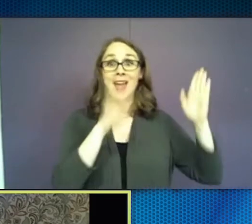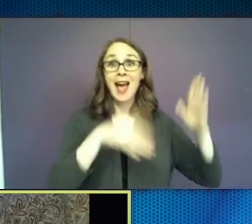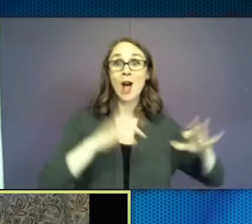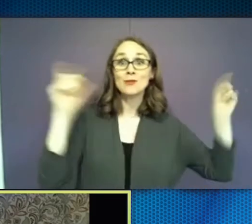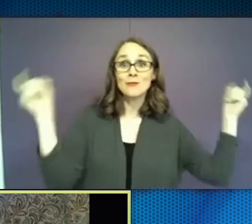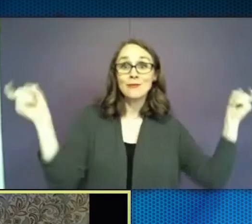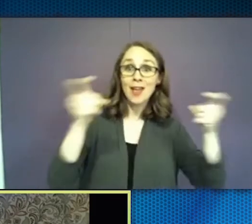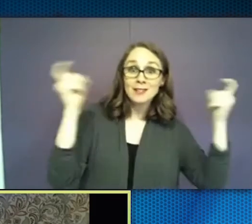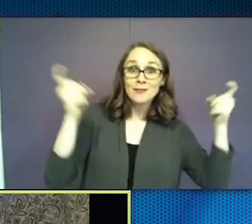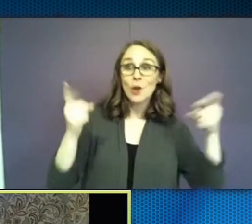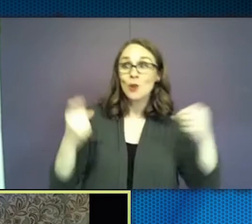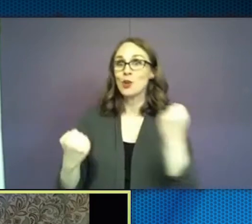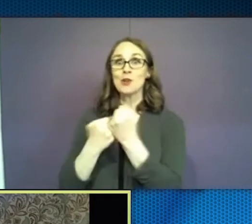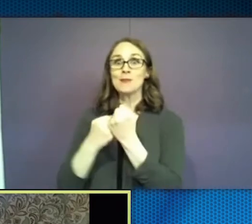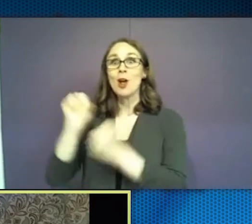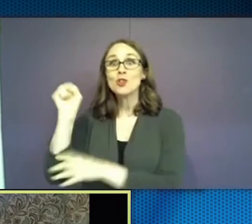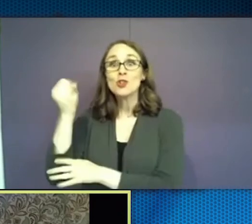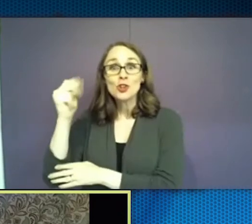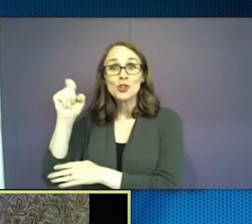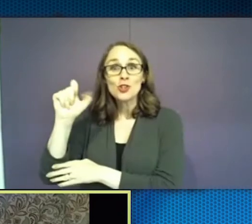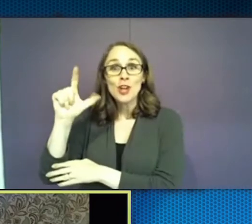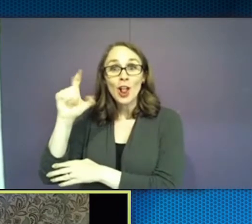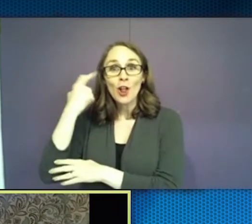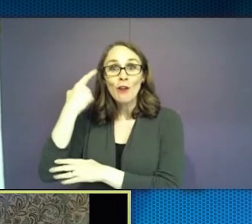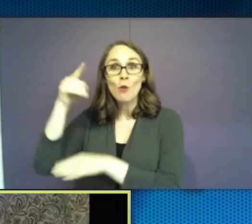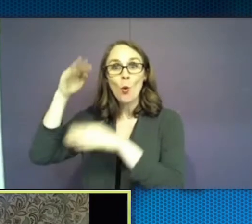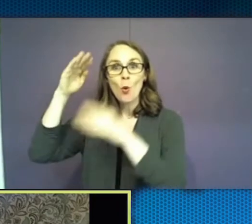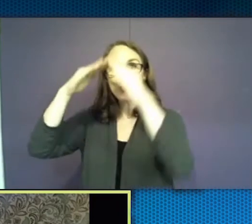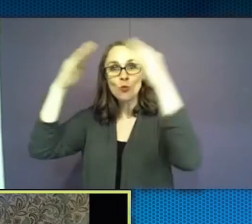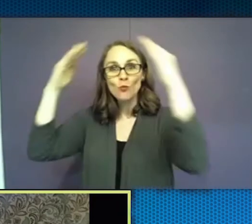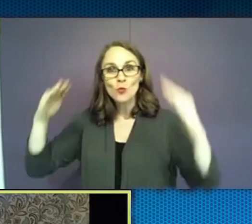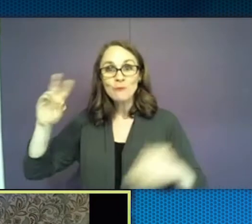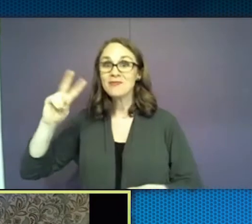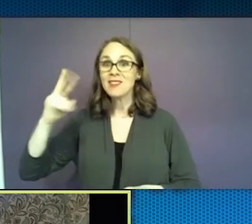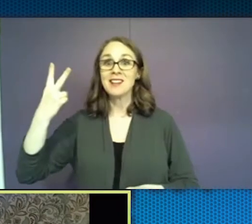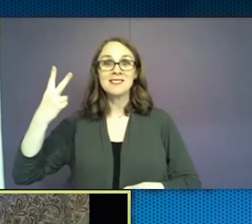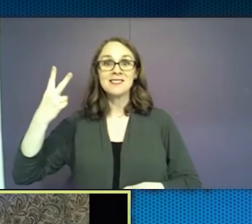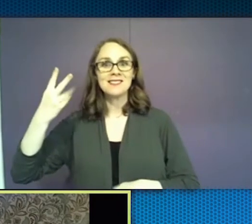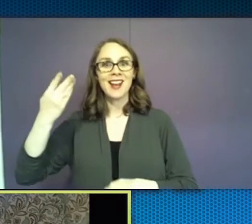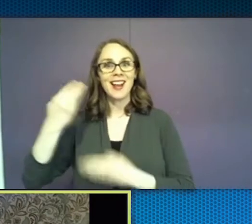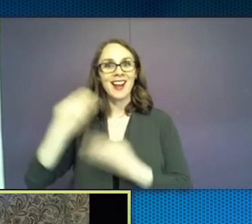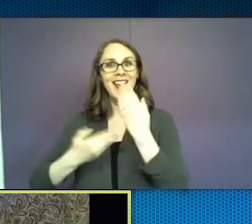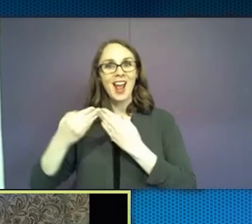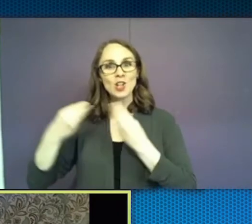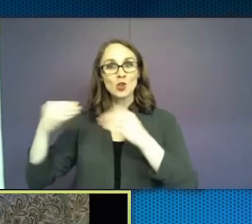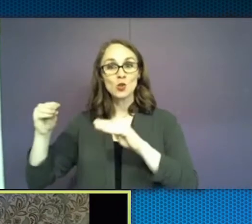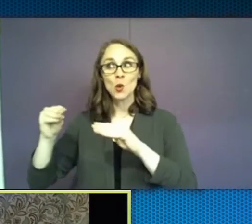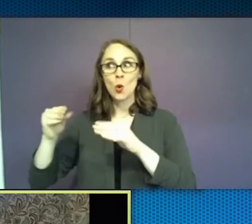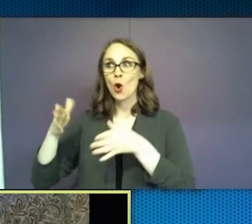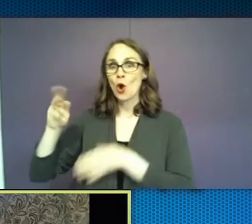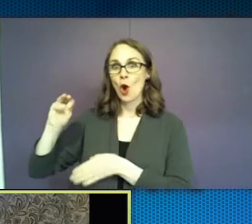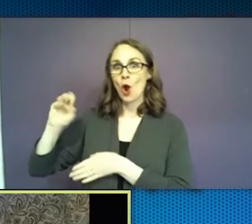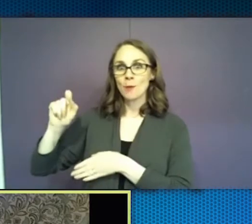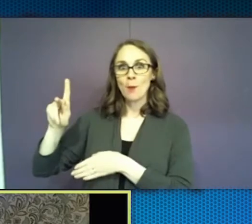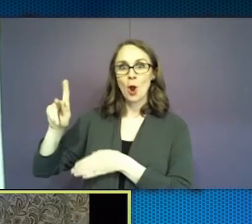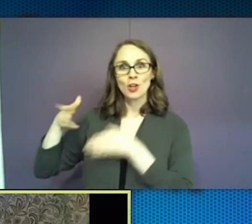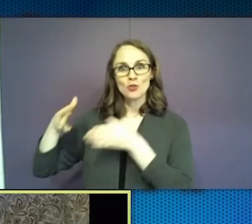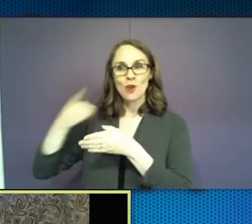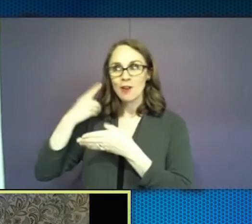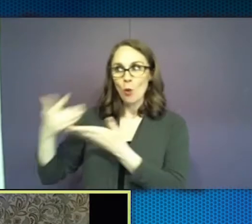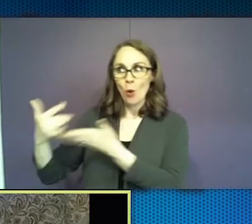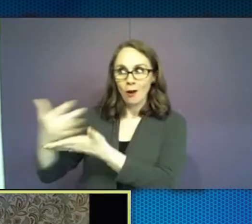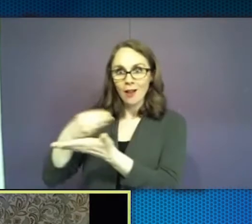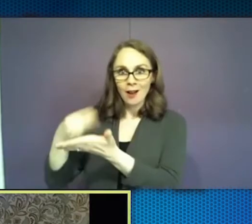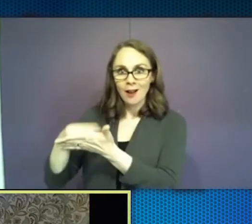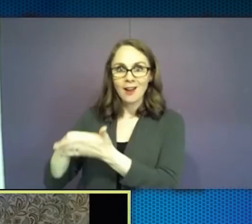could sponsor a shingle for the roof. There was a secondhand store that opened up on Market Street to bring in a little income. And